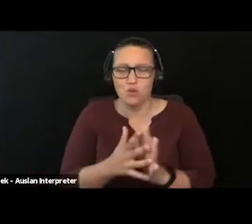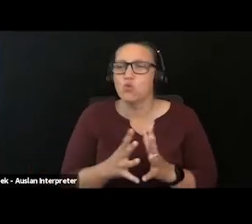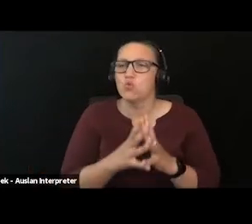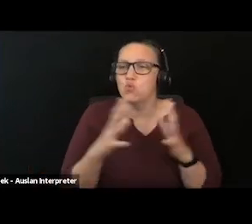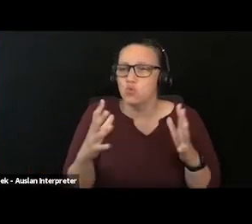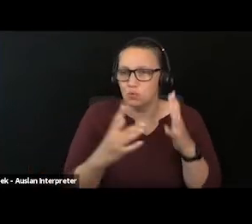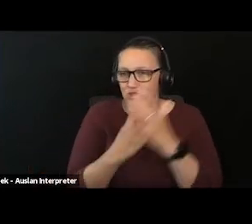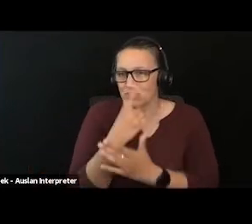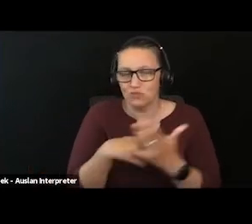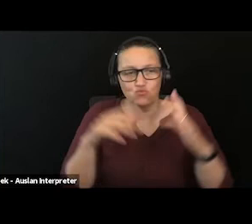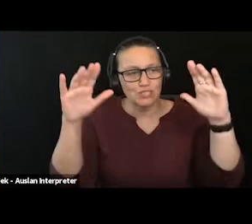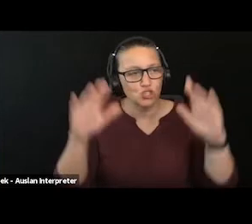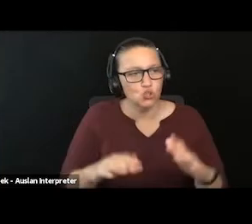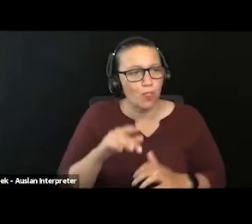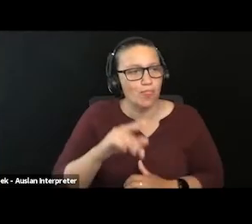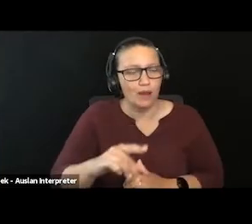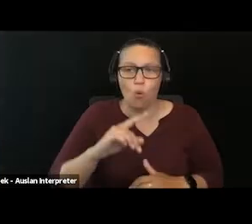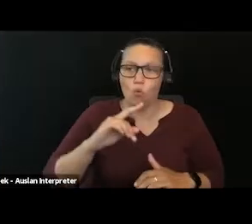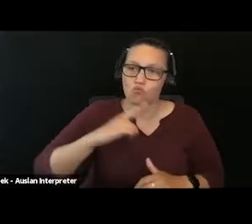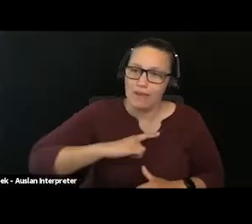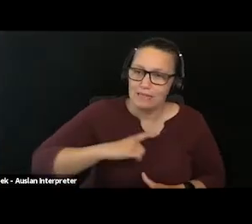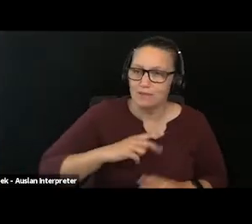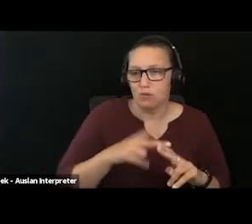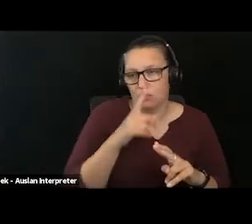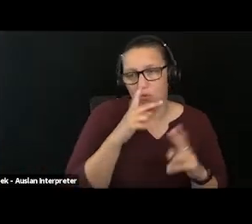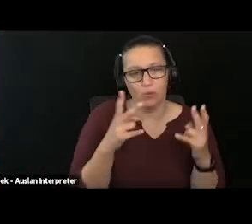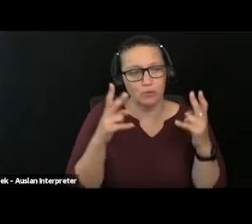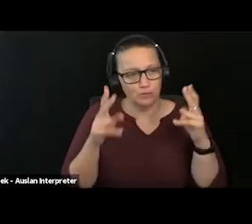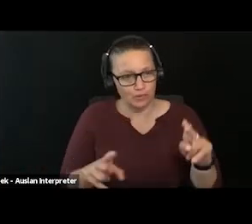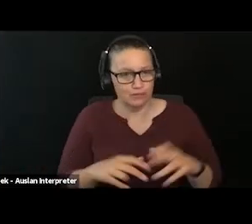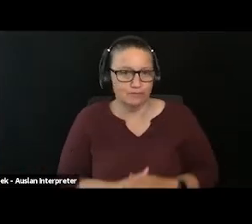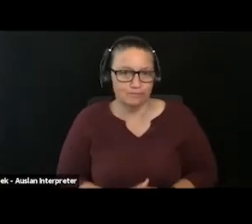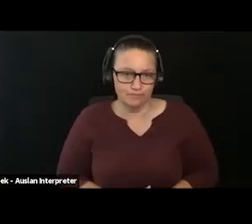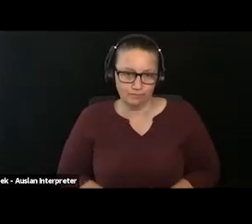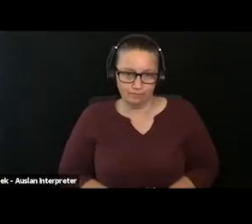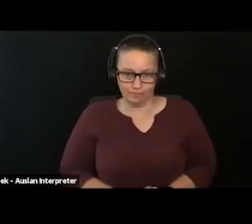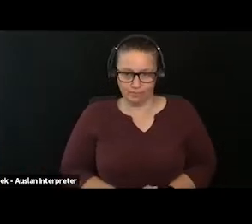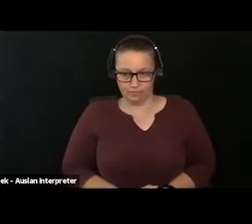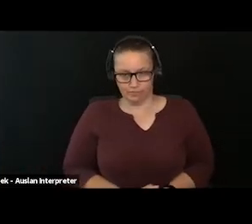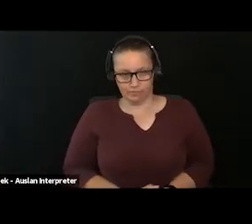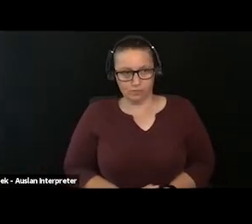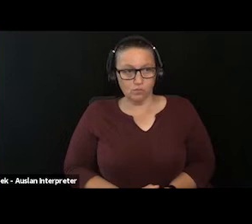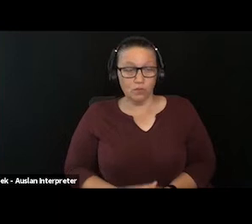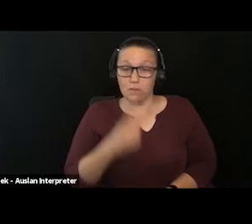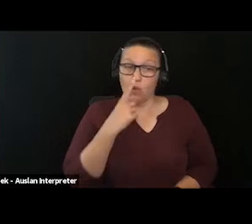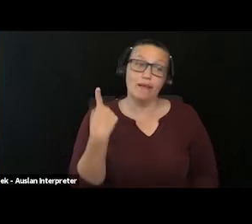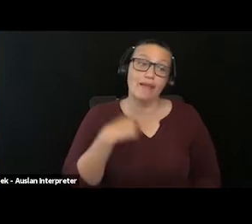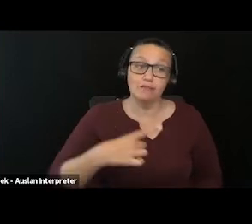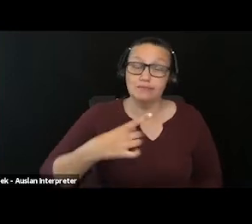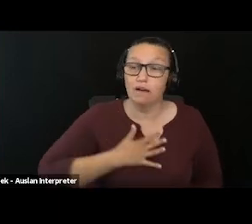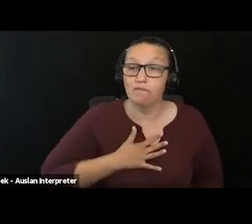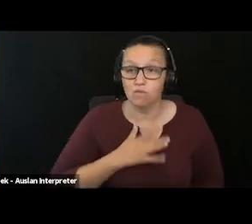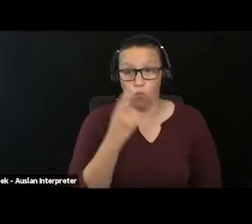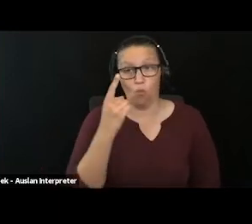important cause of death. But there are other important things that we found in this work. Suicides accounted for 1 in 8 deaths in